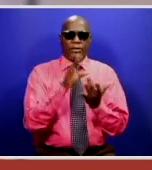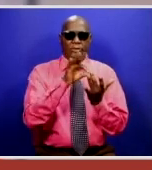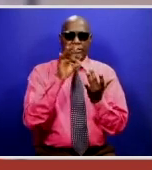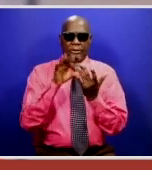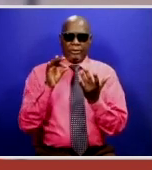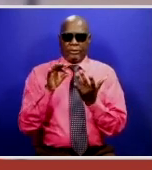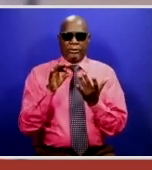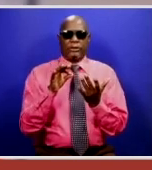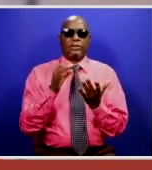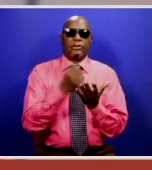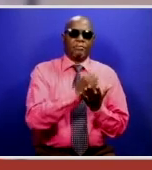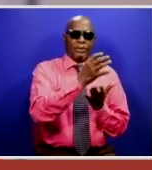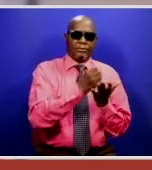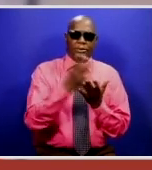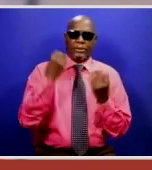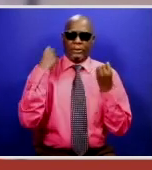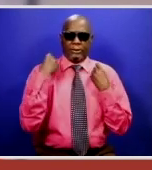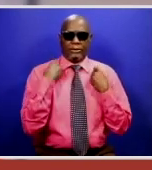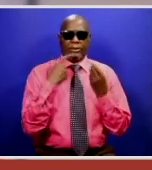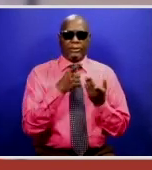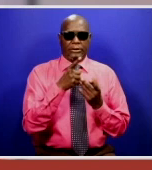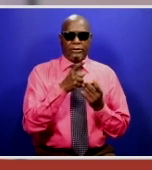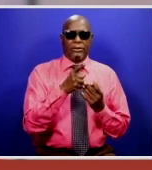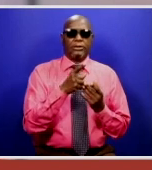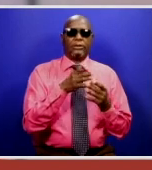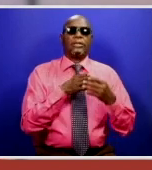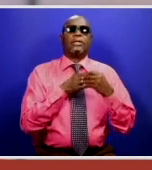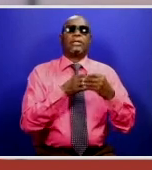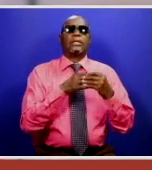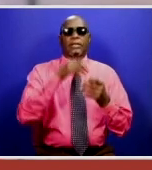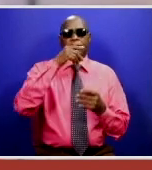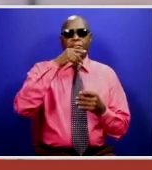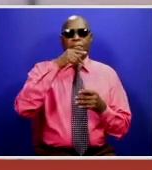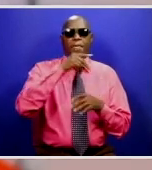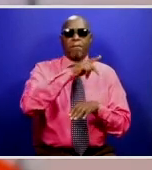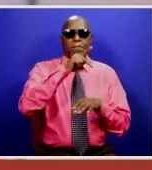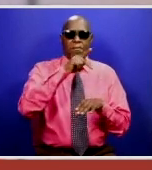placement exercise was strictly guided by the principles of merit,